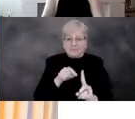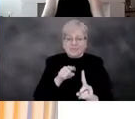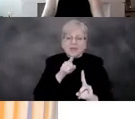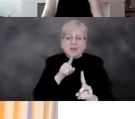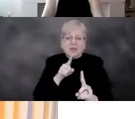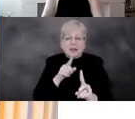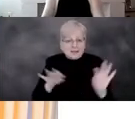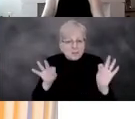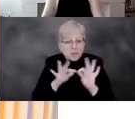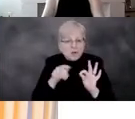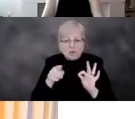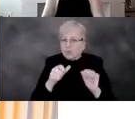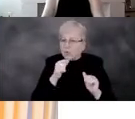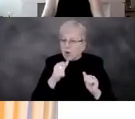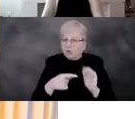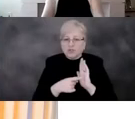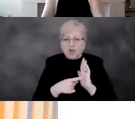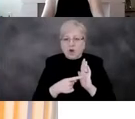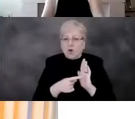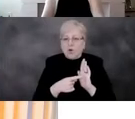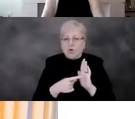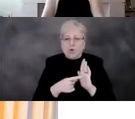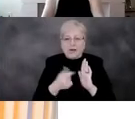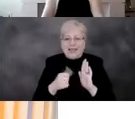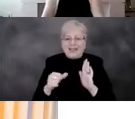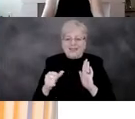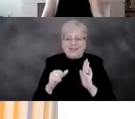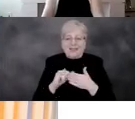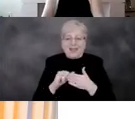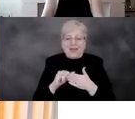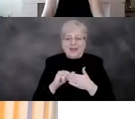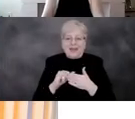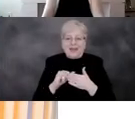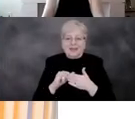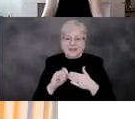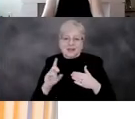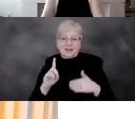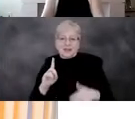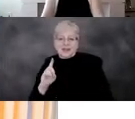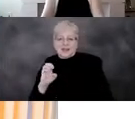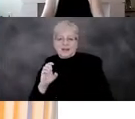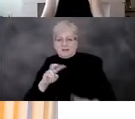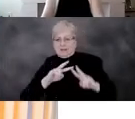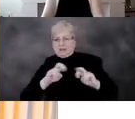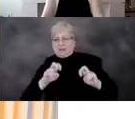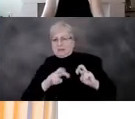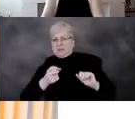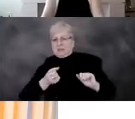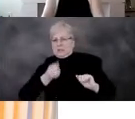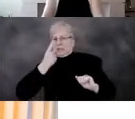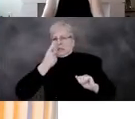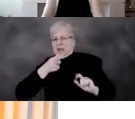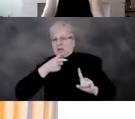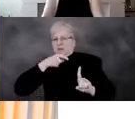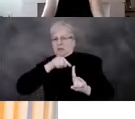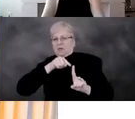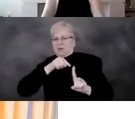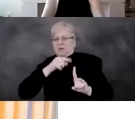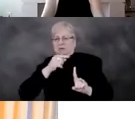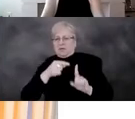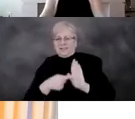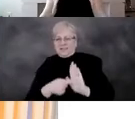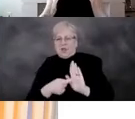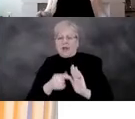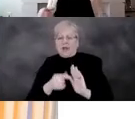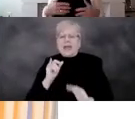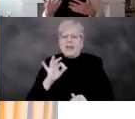not showing anything capable of deductive disclosure. If you are doing a presentation of a, of a